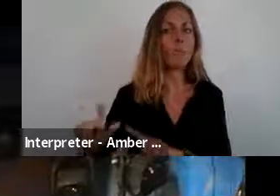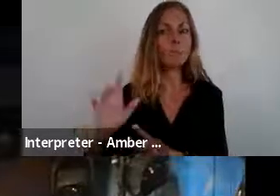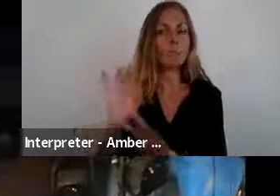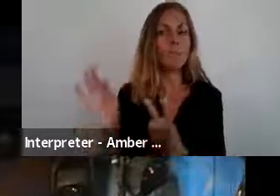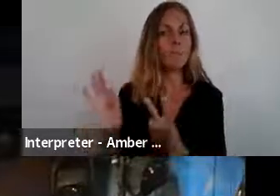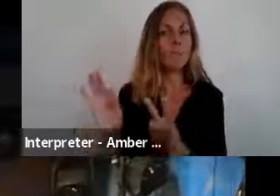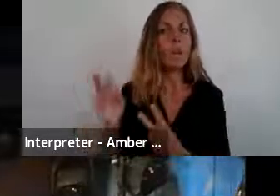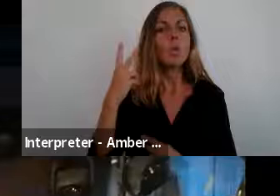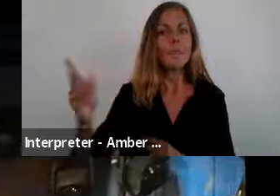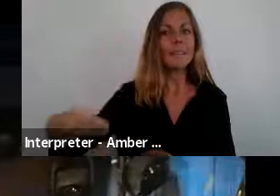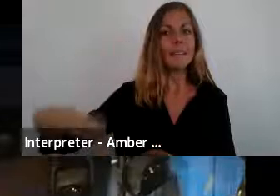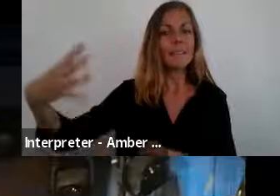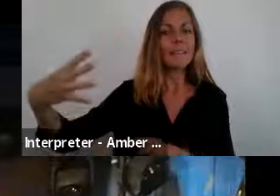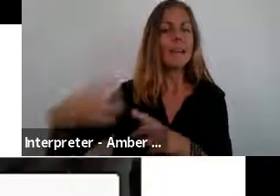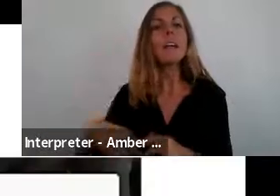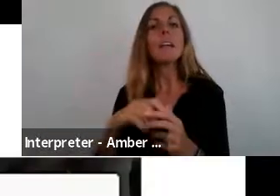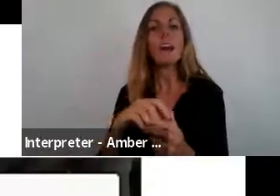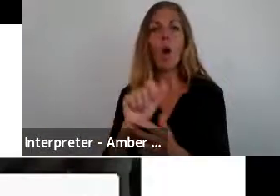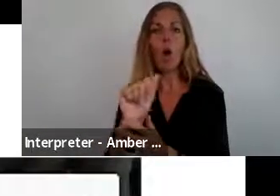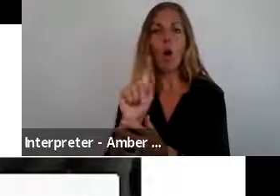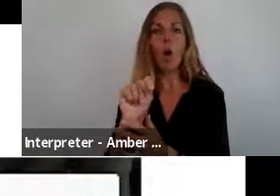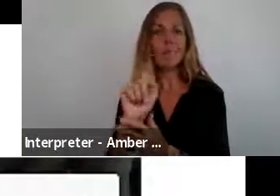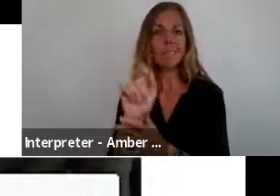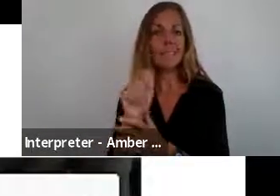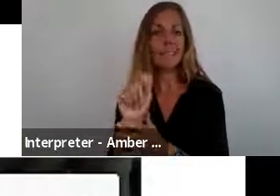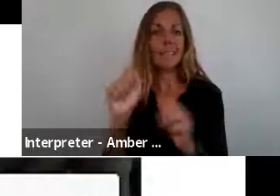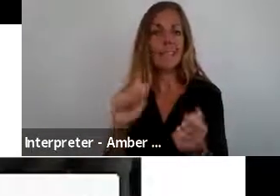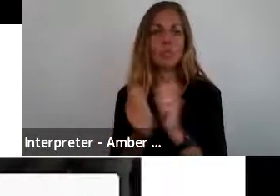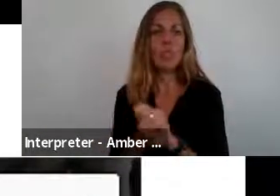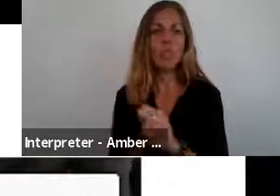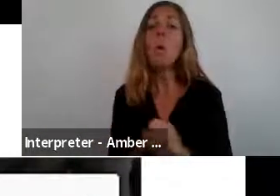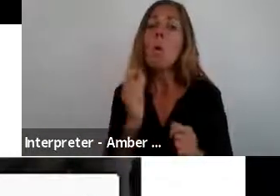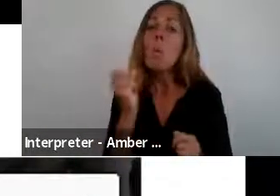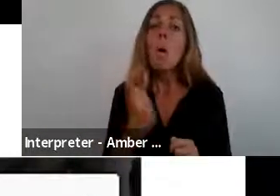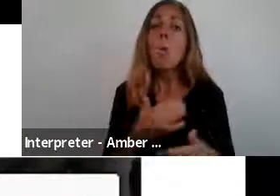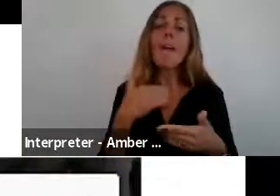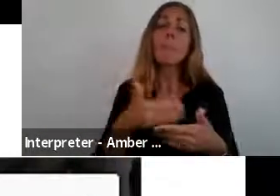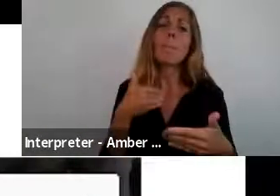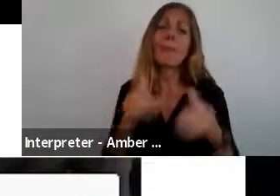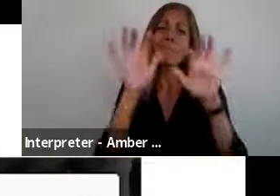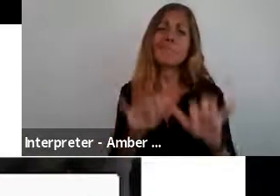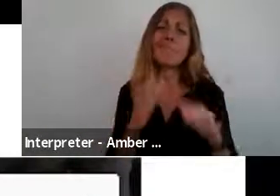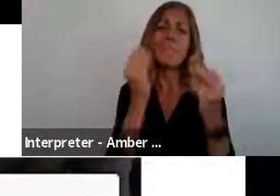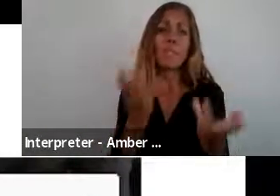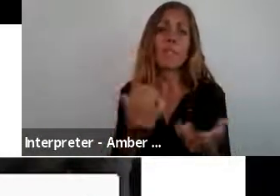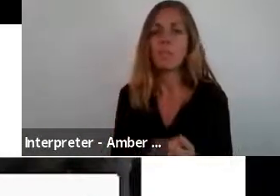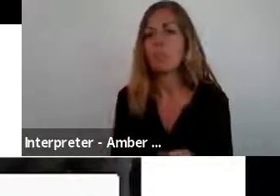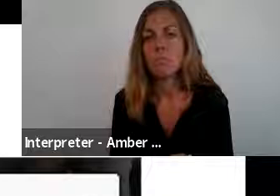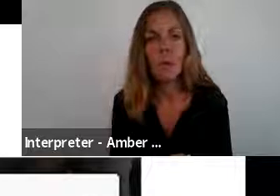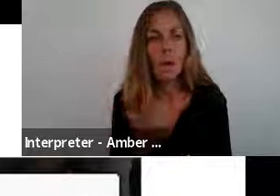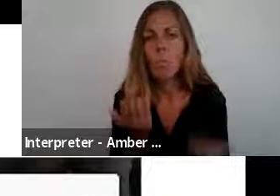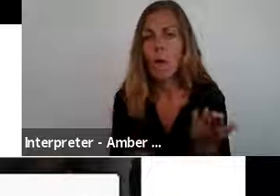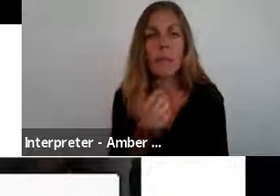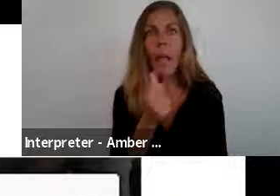see a link to click change alt text. And there will be some pre-written information there. It probably won't be helpful. It'll